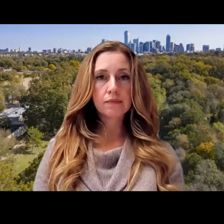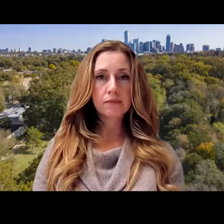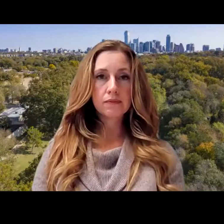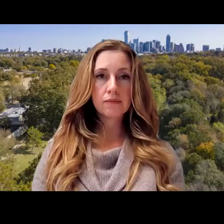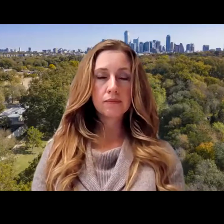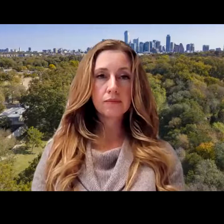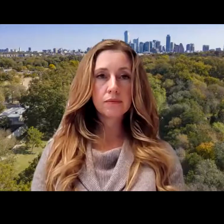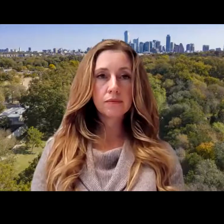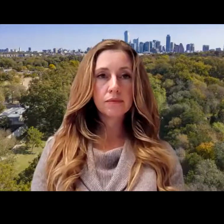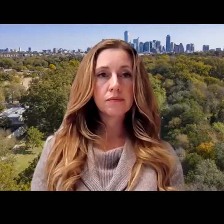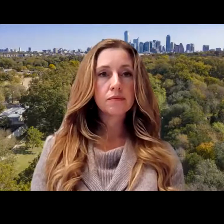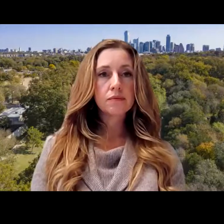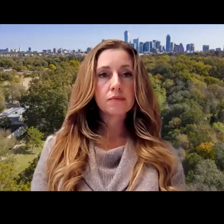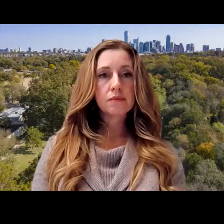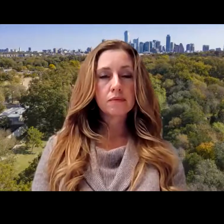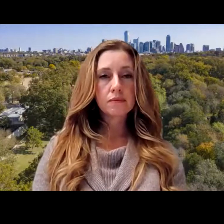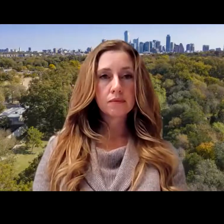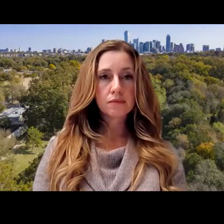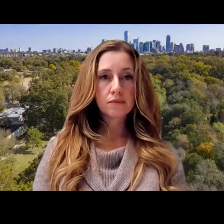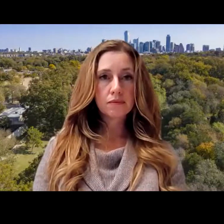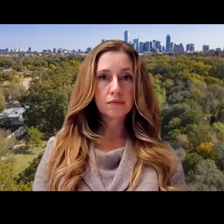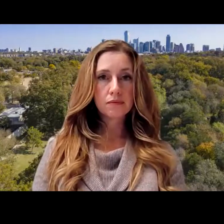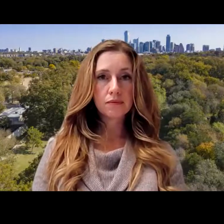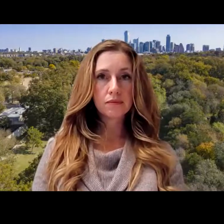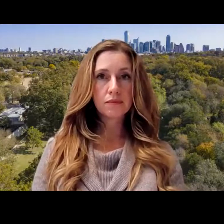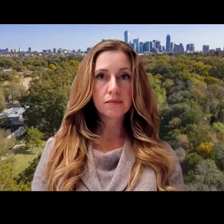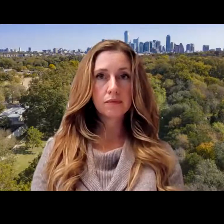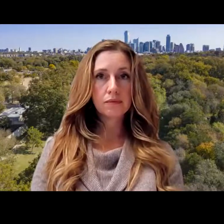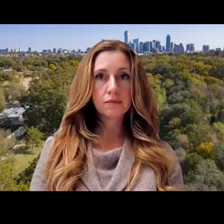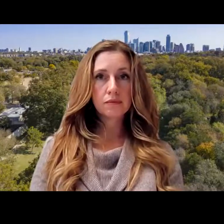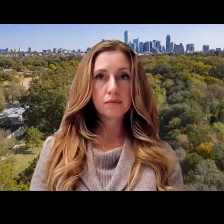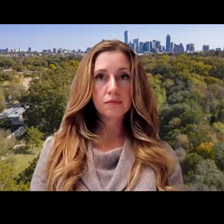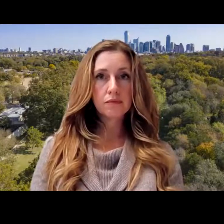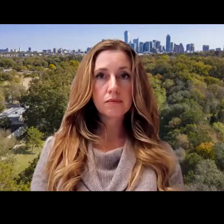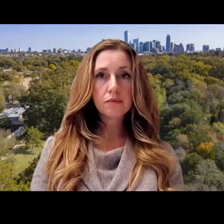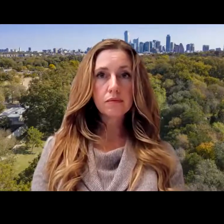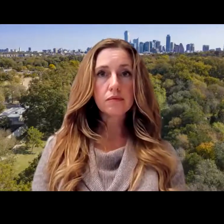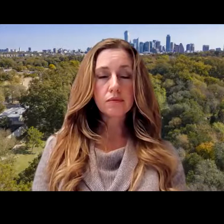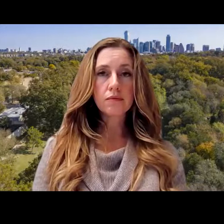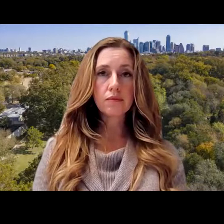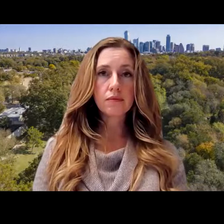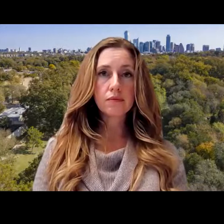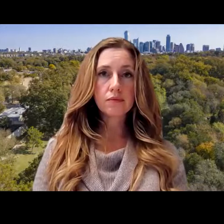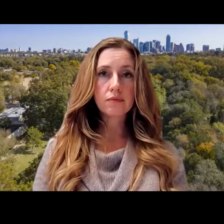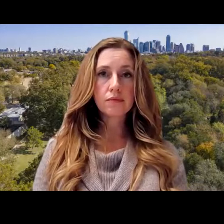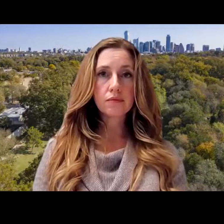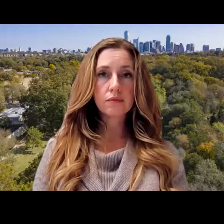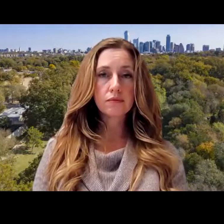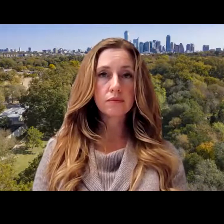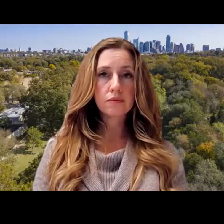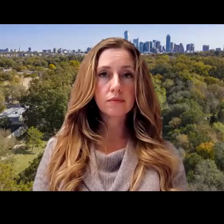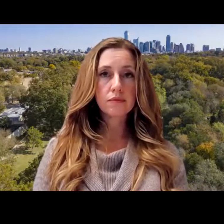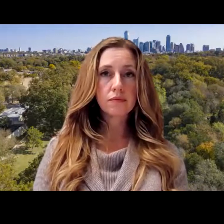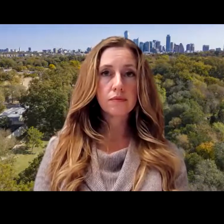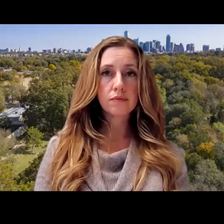planning process and the idea of this vision plan bringing together all pieces of the park. And Claire, do you have a